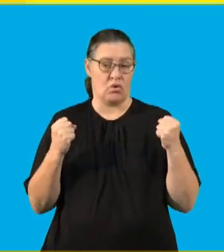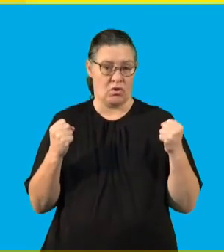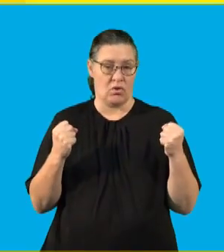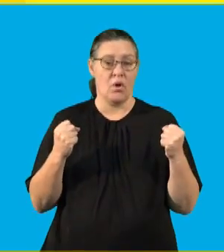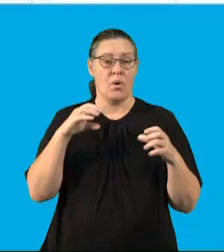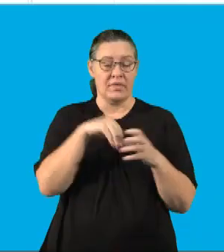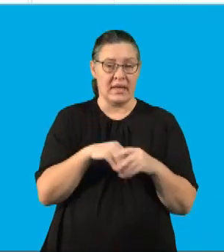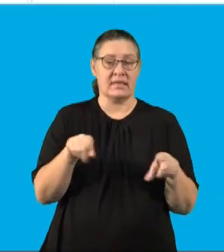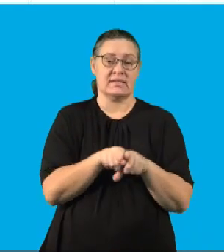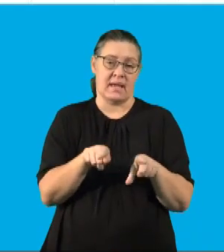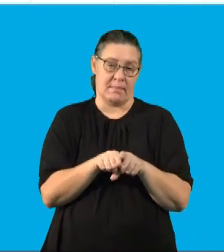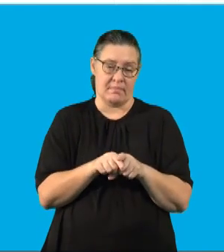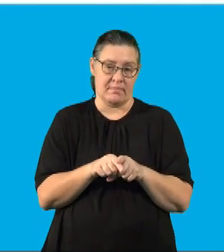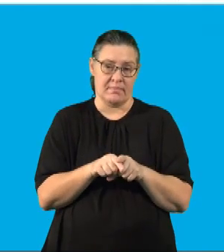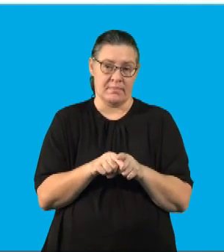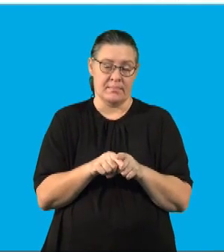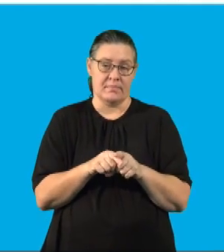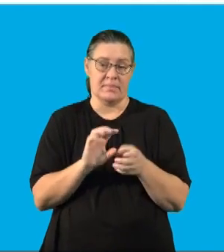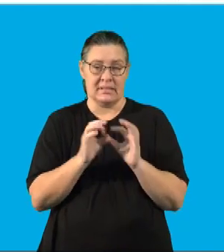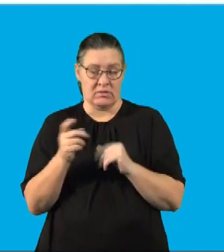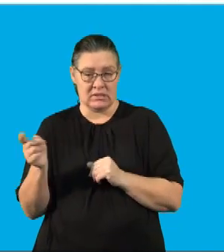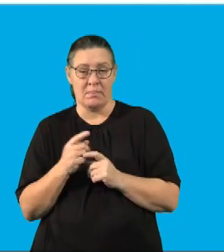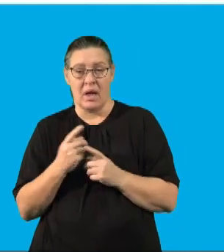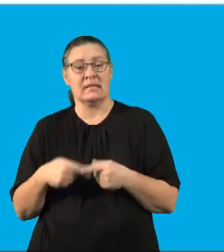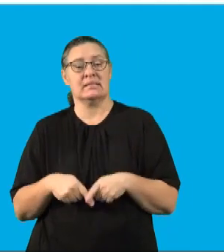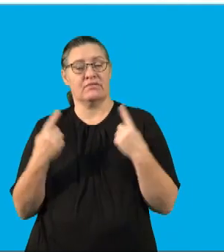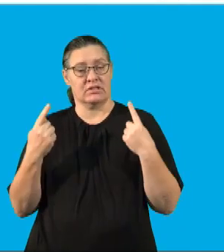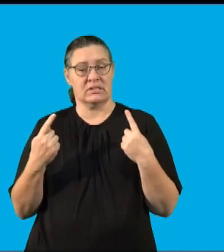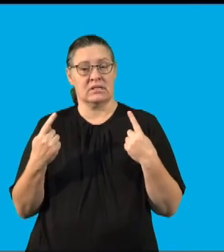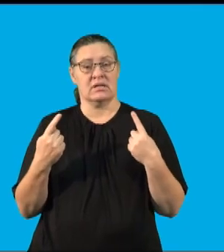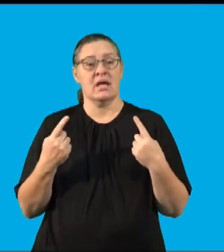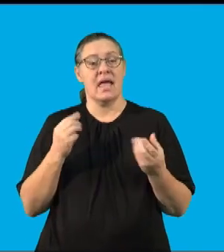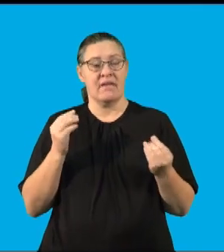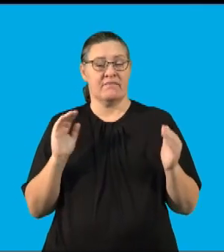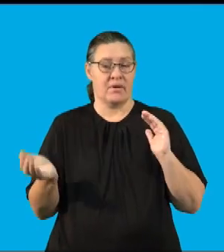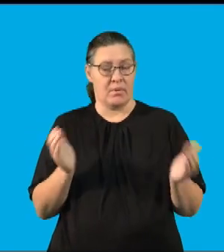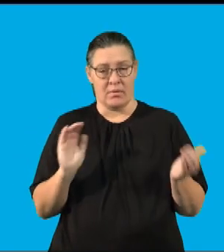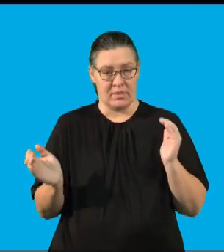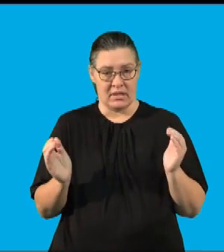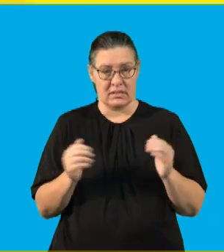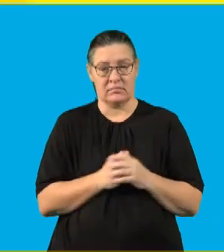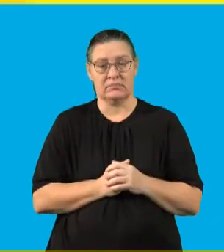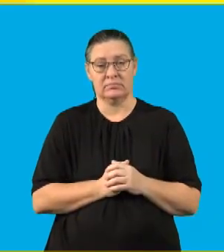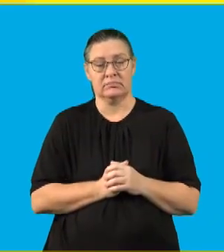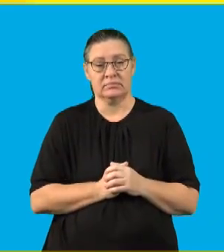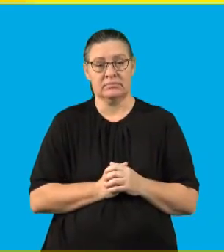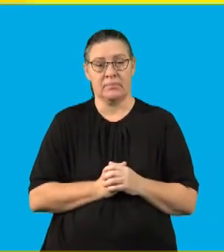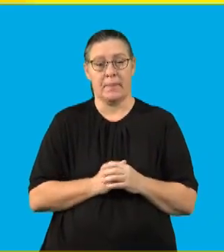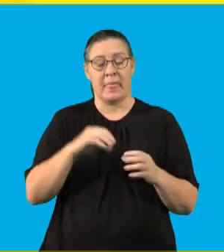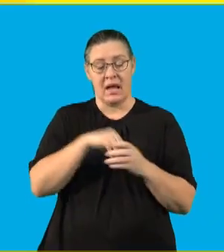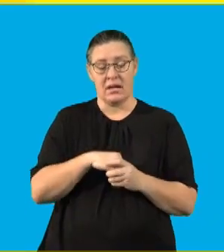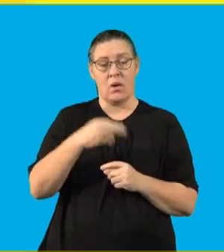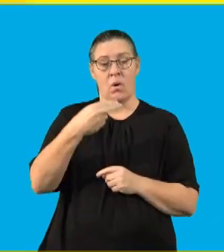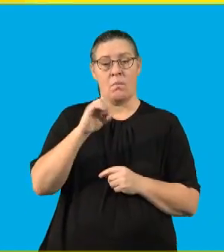stronger and stronger within the same homologous series. But then it now becomes different if we are comparing two different homologous